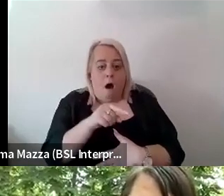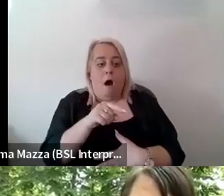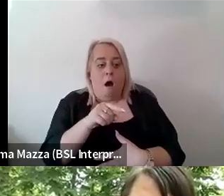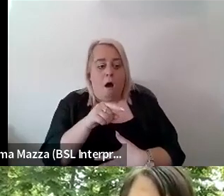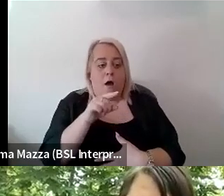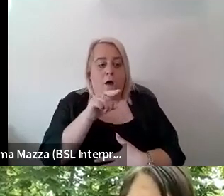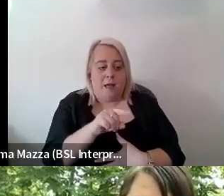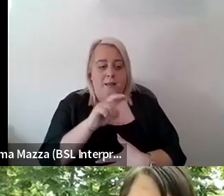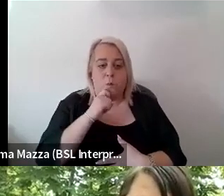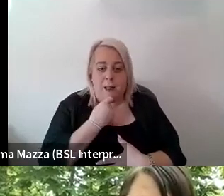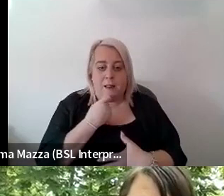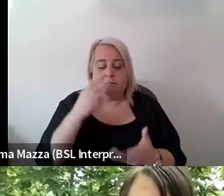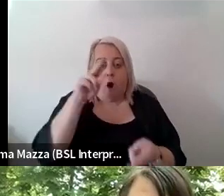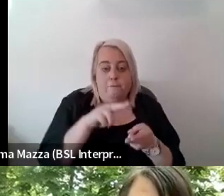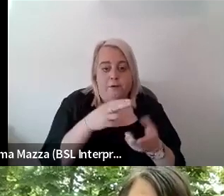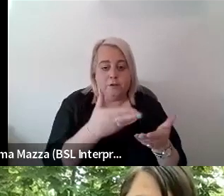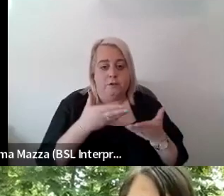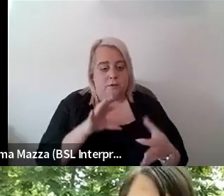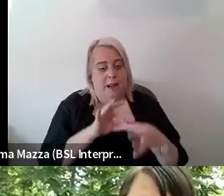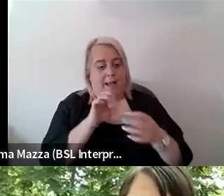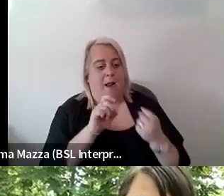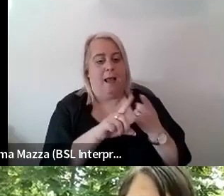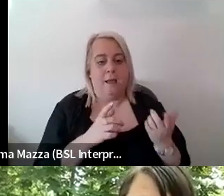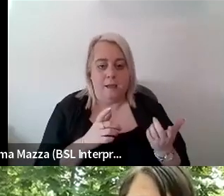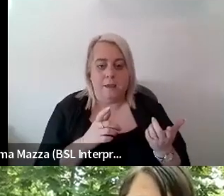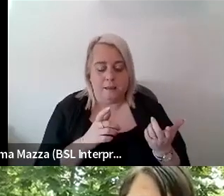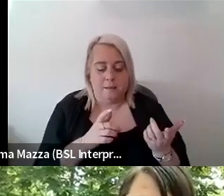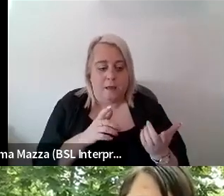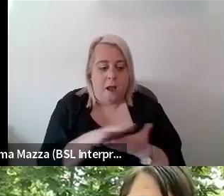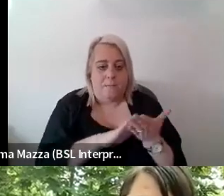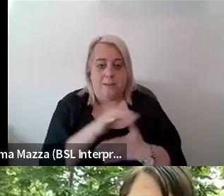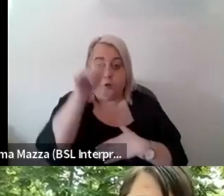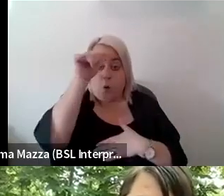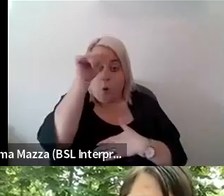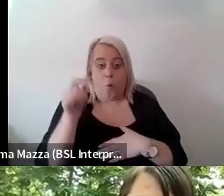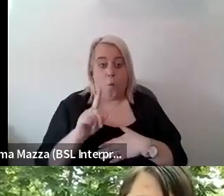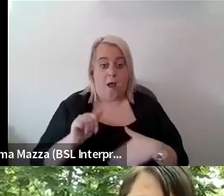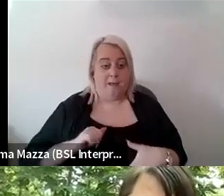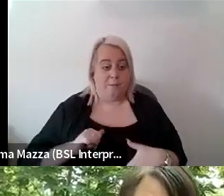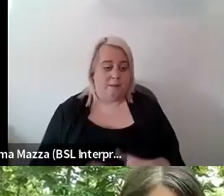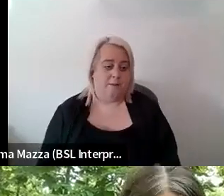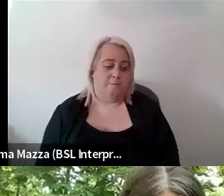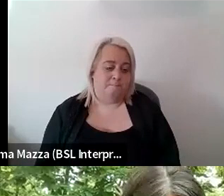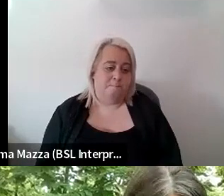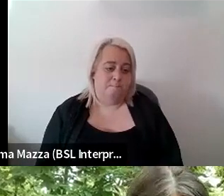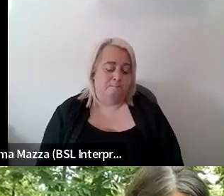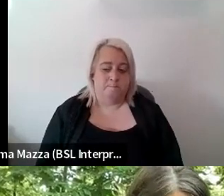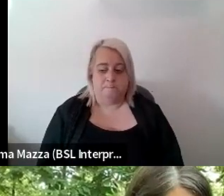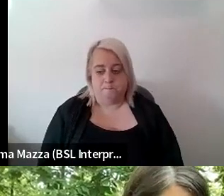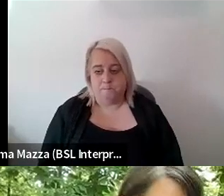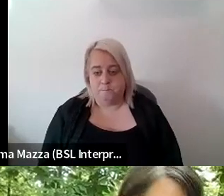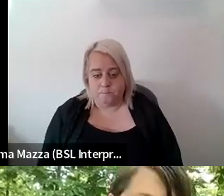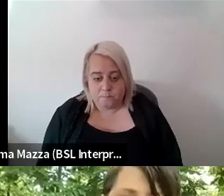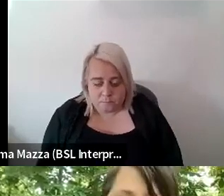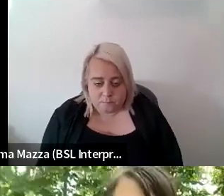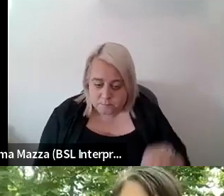to happen when they click on the link described properly to them. So that's something that within the WCAG is called link purpose. Yeah. Yeah. And if I just may add just very quickly